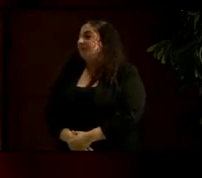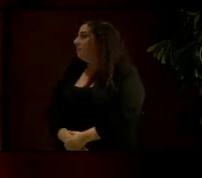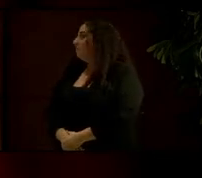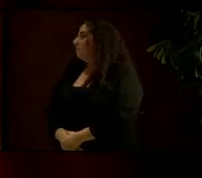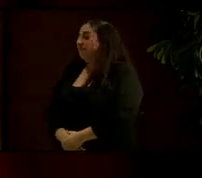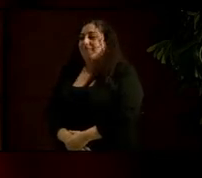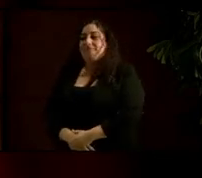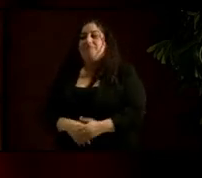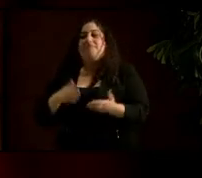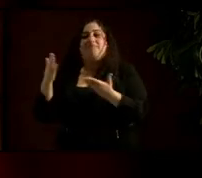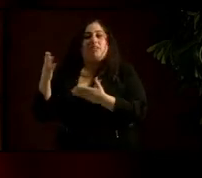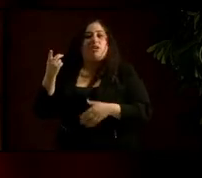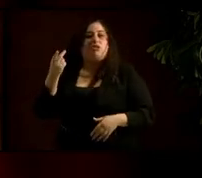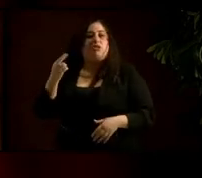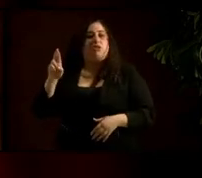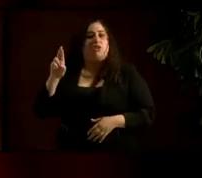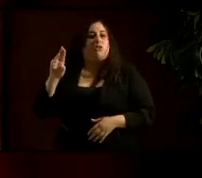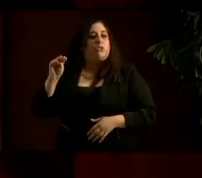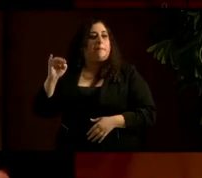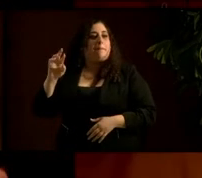Dr. Mark Wheeler.